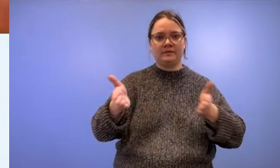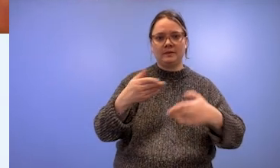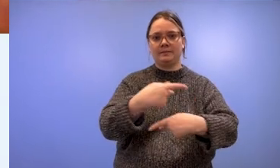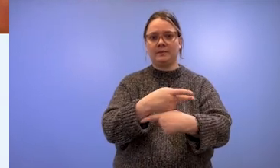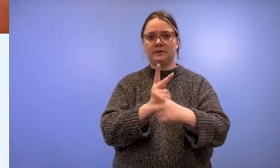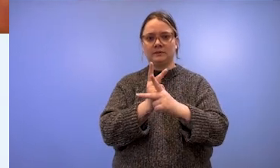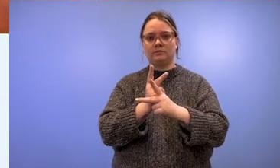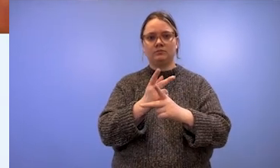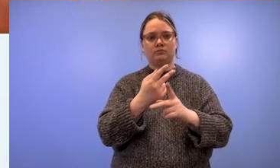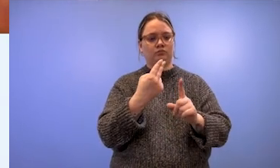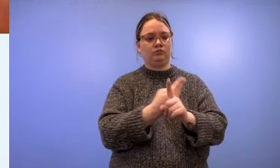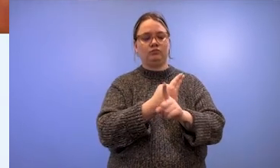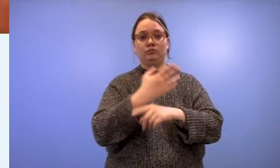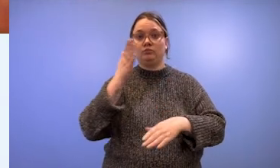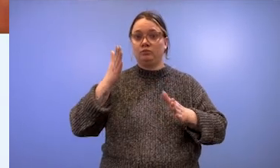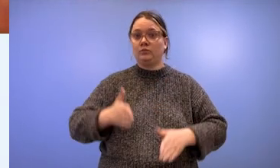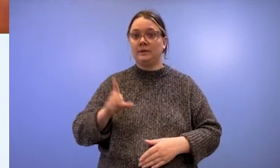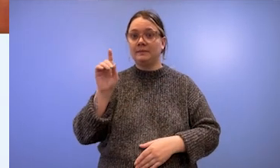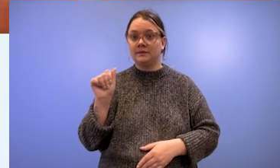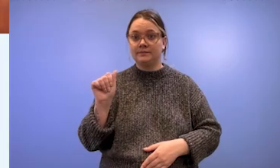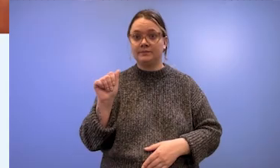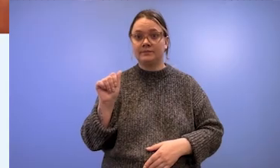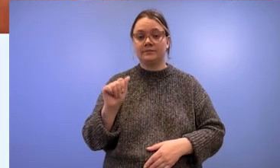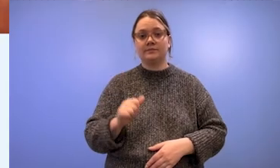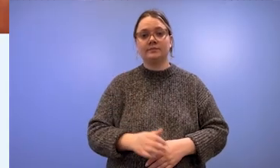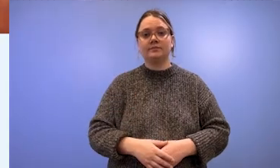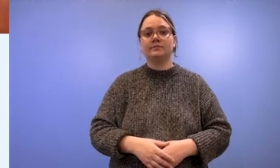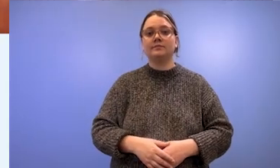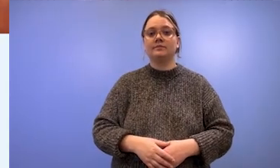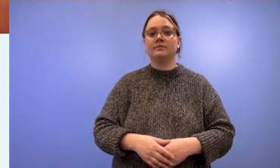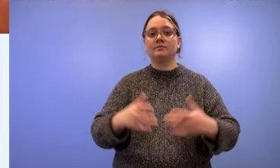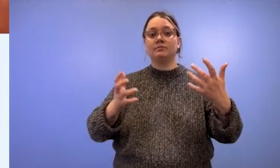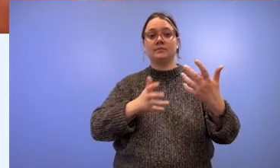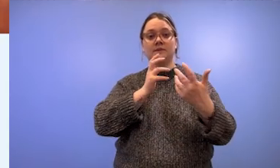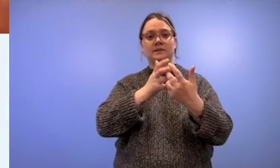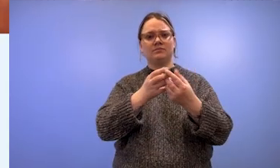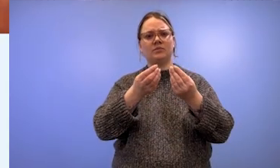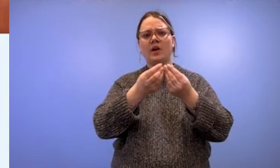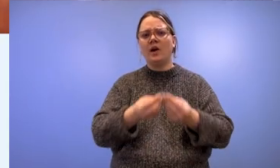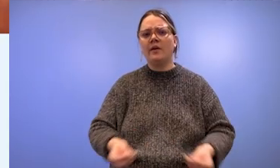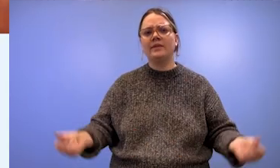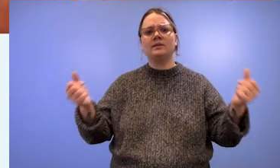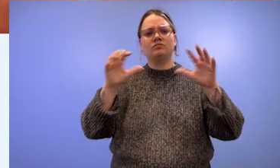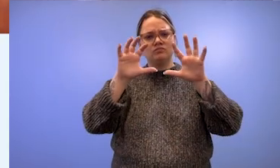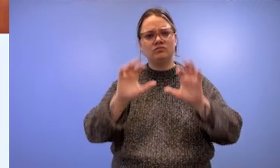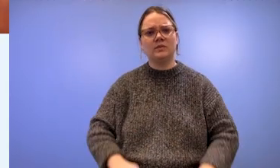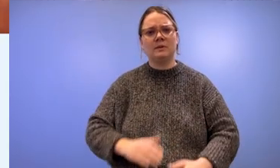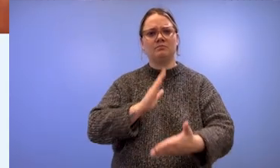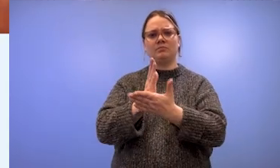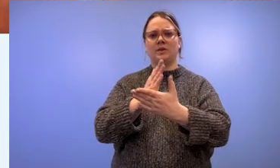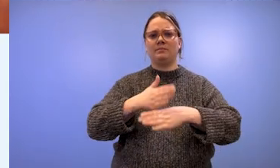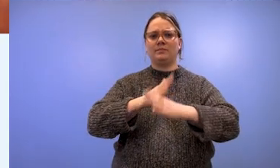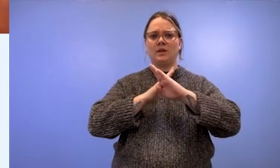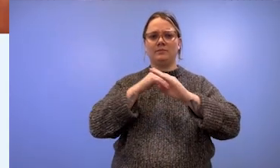to be utilized by someone with a disability. So accommodations are solutions that remove or reduce barriers in